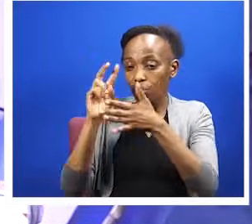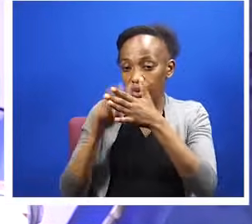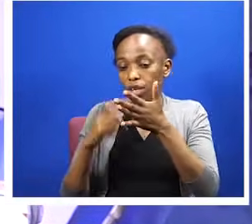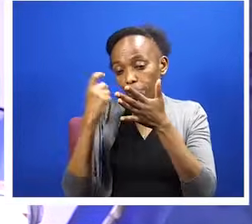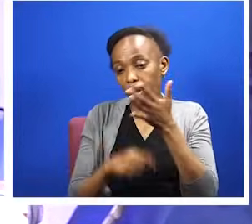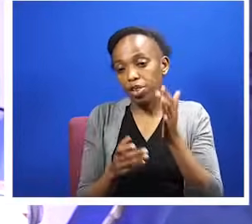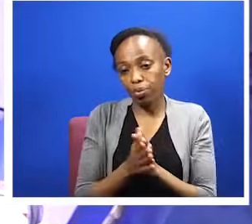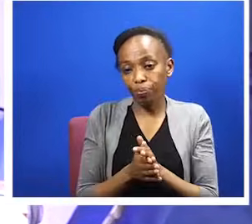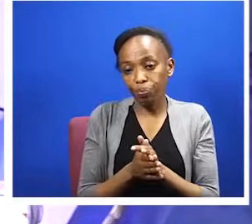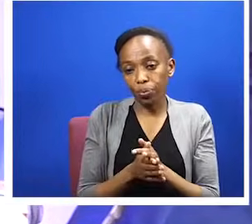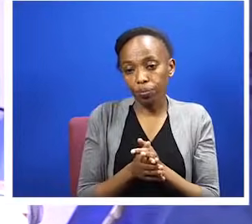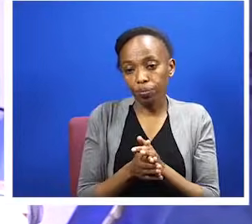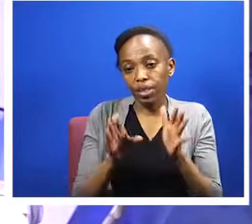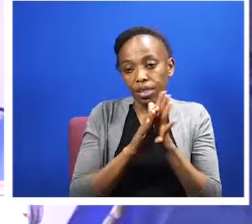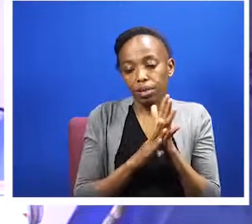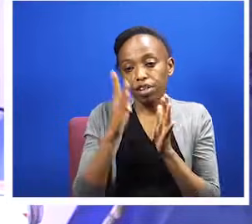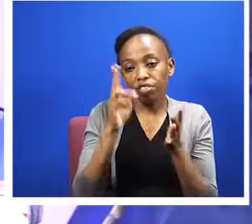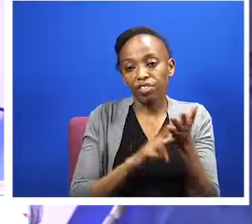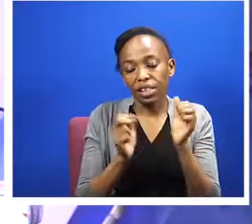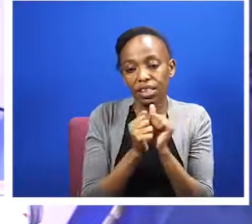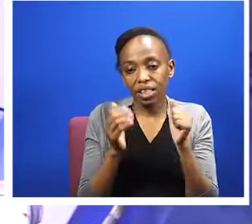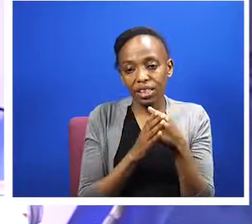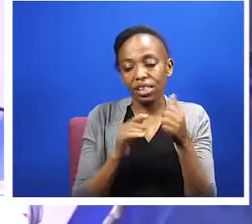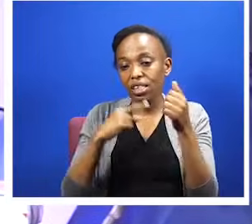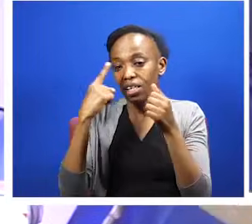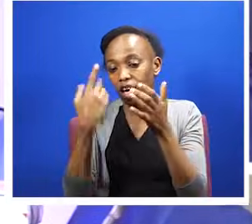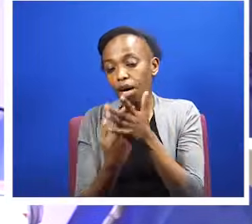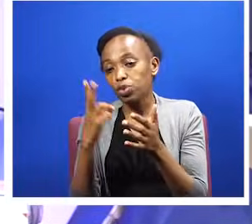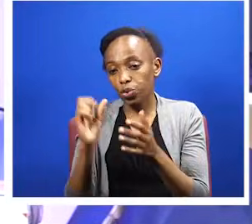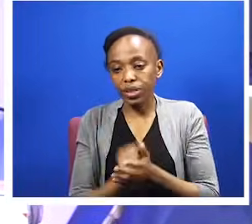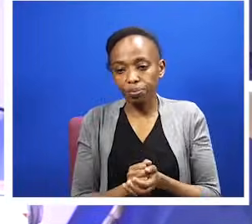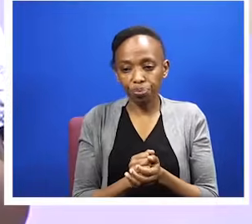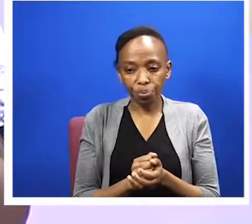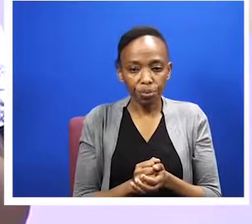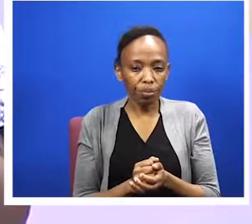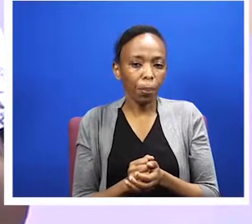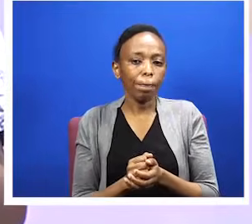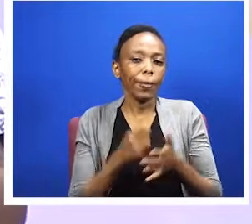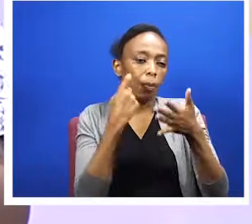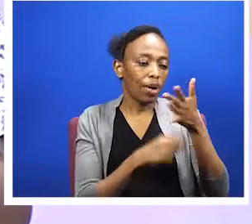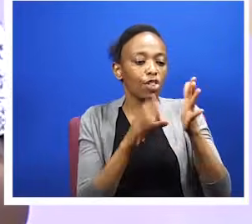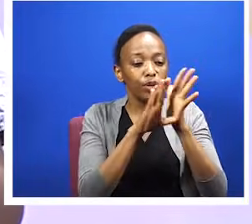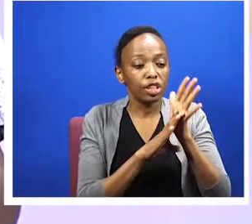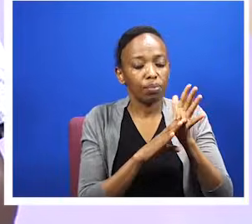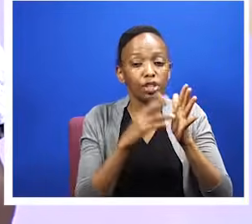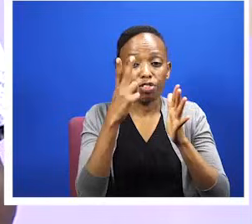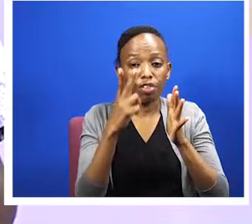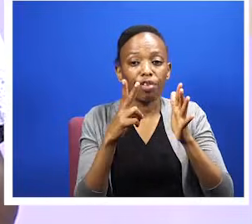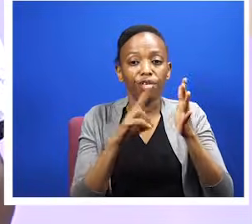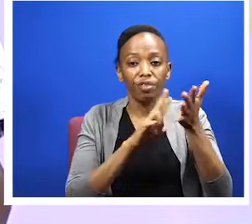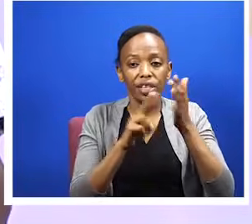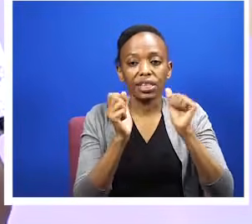Matthew, chapter 4, verses 19 to 20. Yes, Teacher Pam. This is what Matthew chapter 4, verses 19 to 20